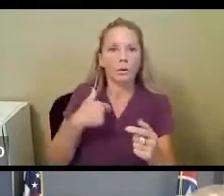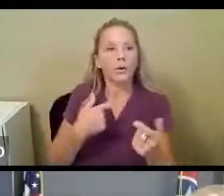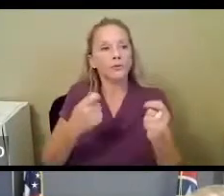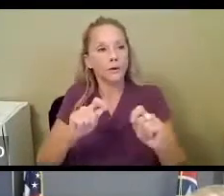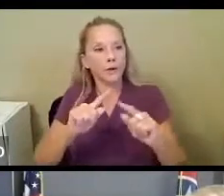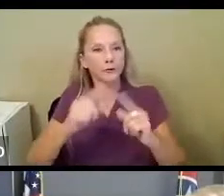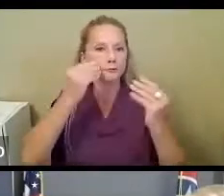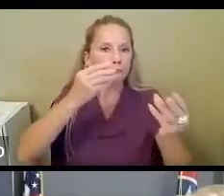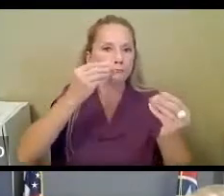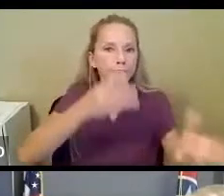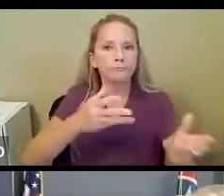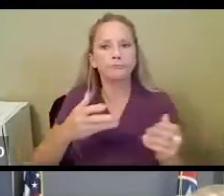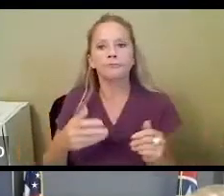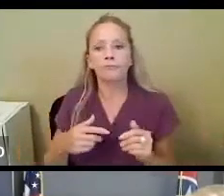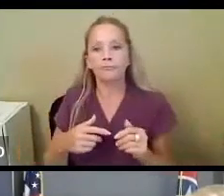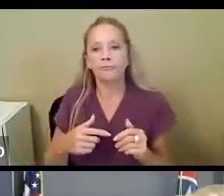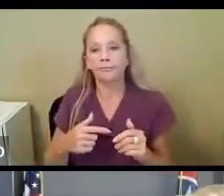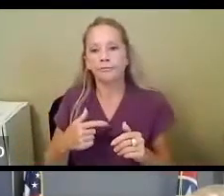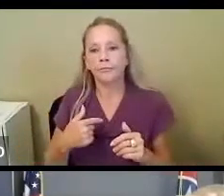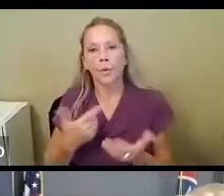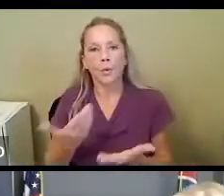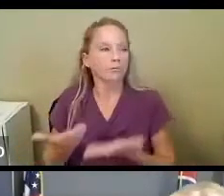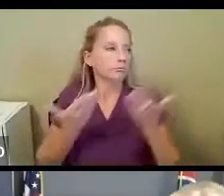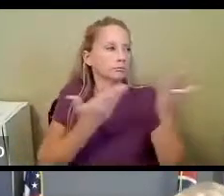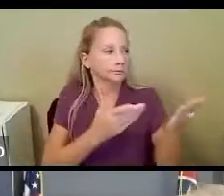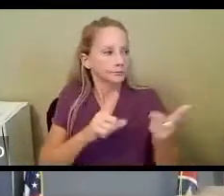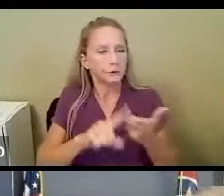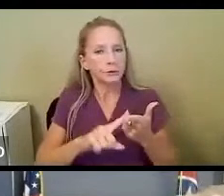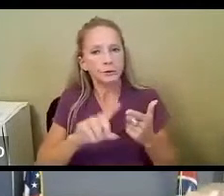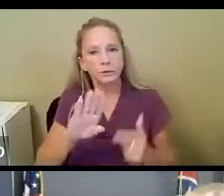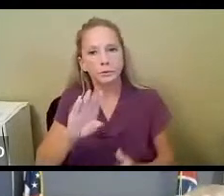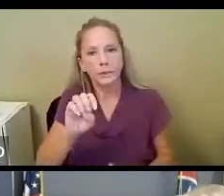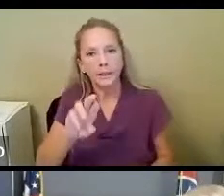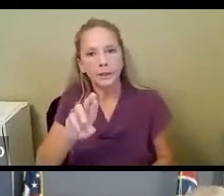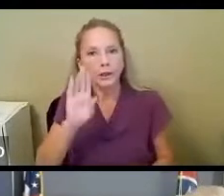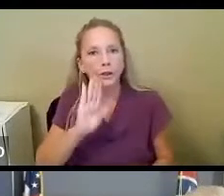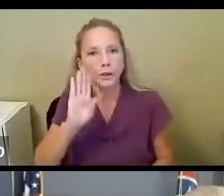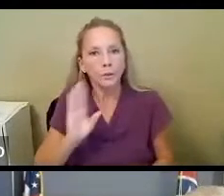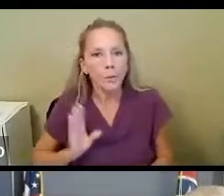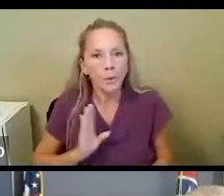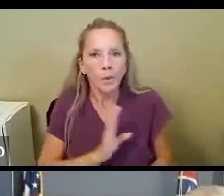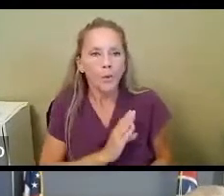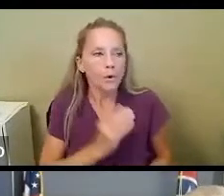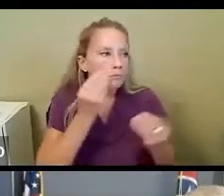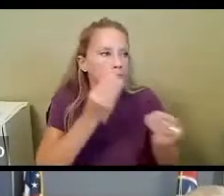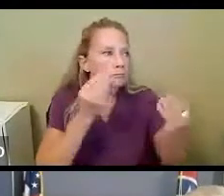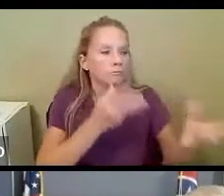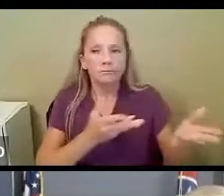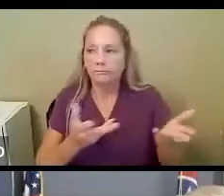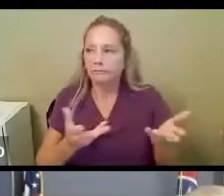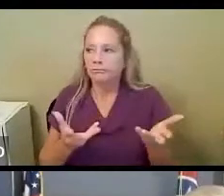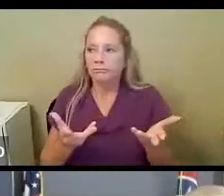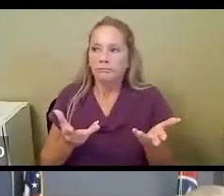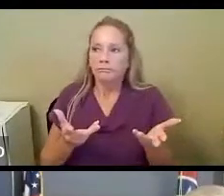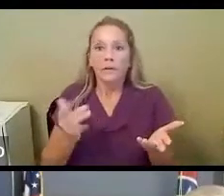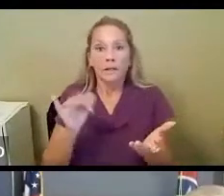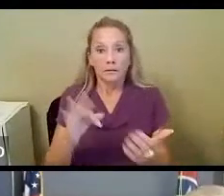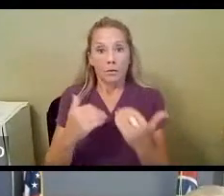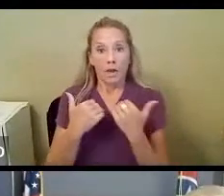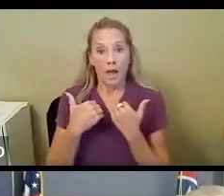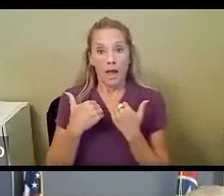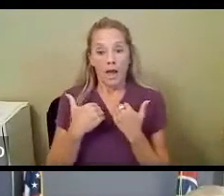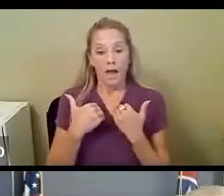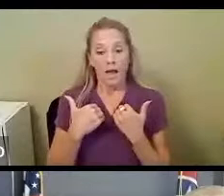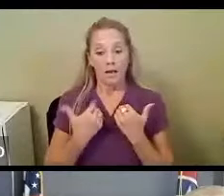to take down names to give to the beer board, things that we could do within the means we had. So if we have